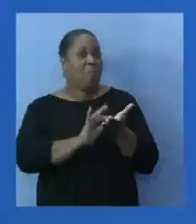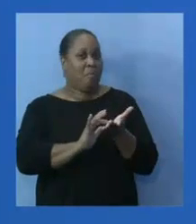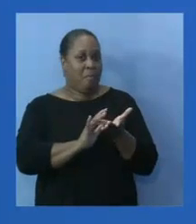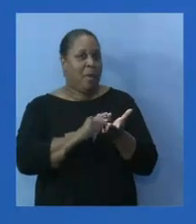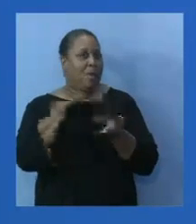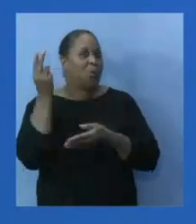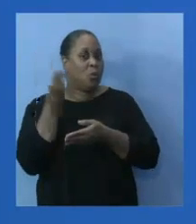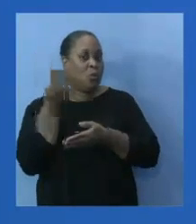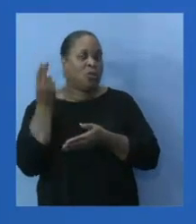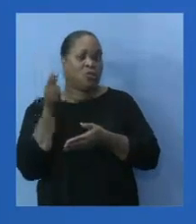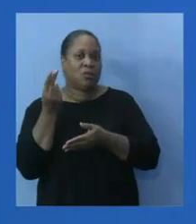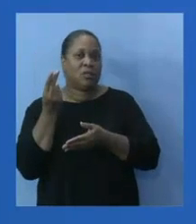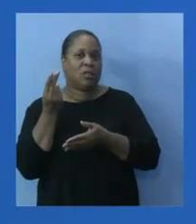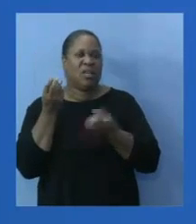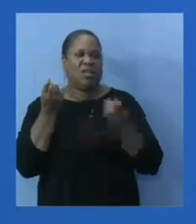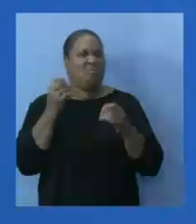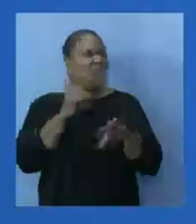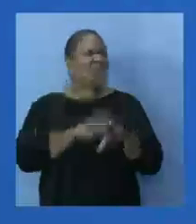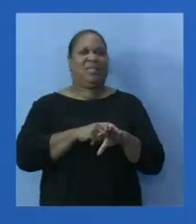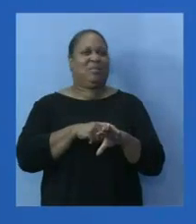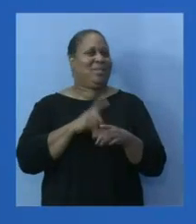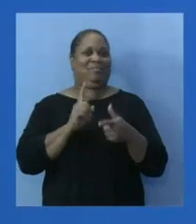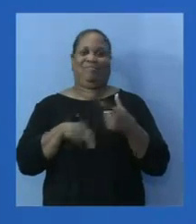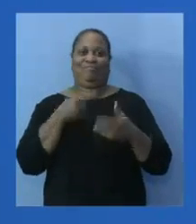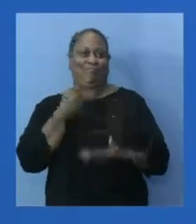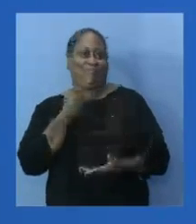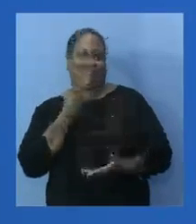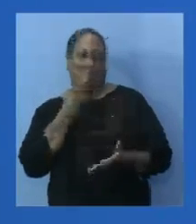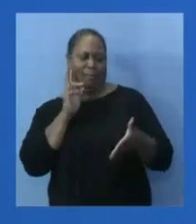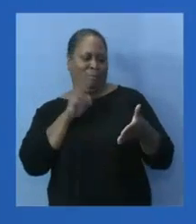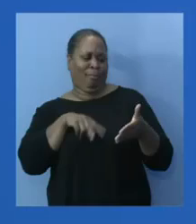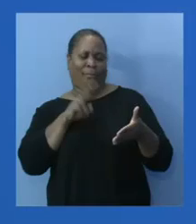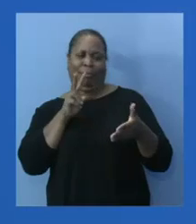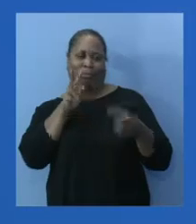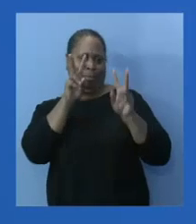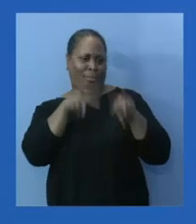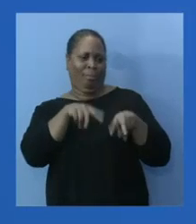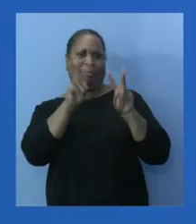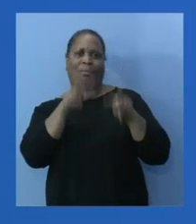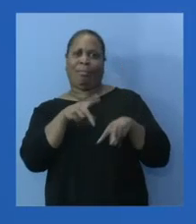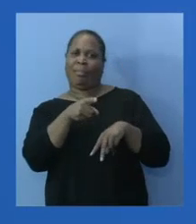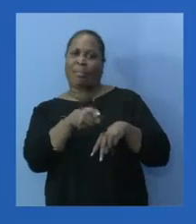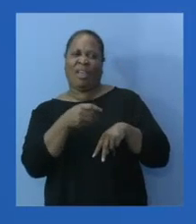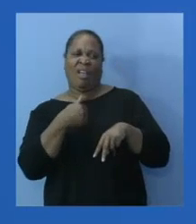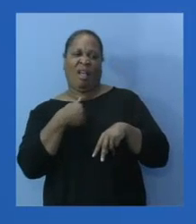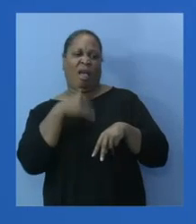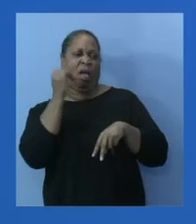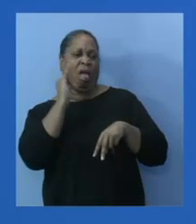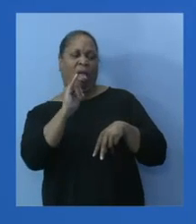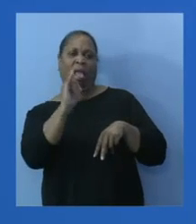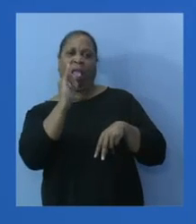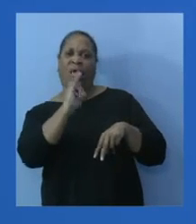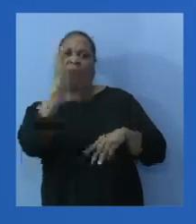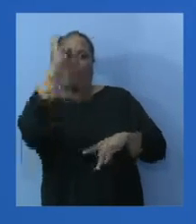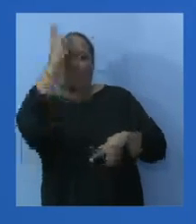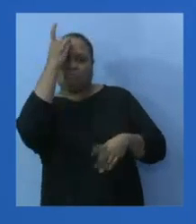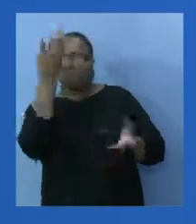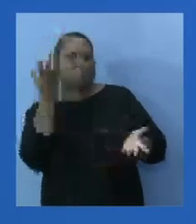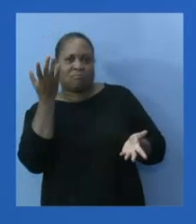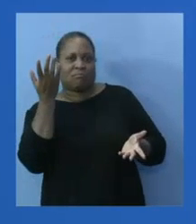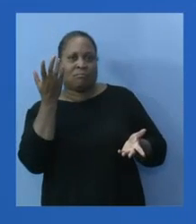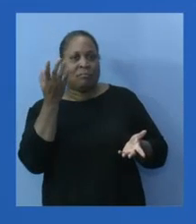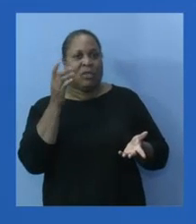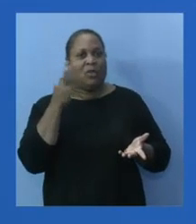as I also indicated, many times we can't tell by looking at somebody if they have any type of chronic conditions, right? We can tell if